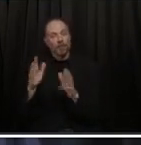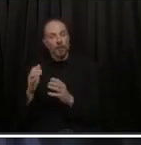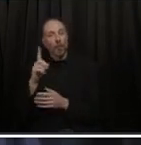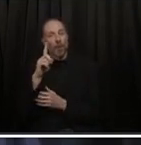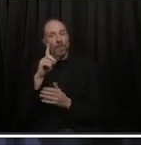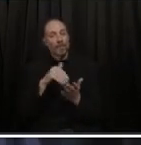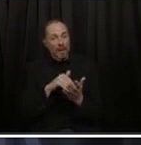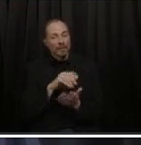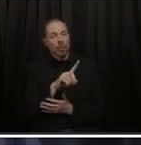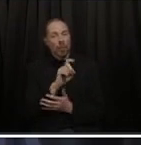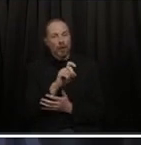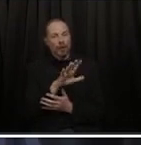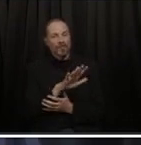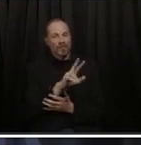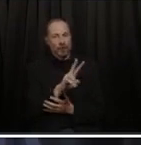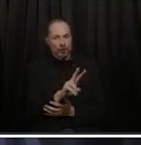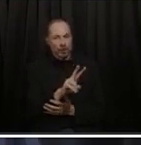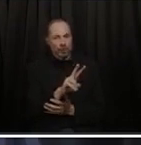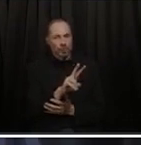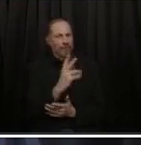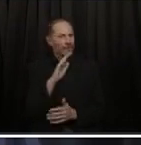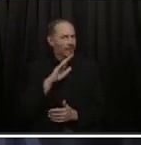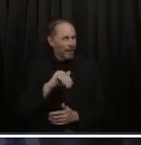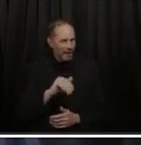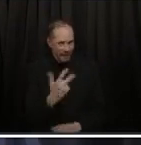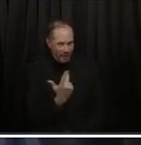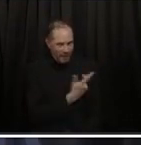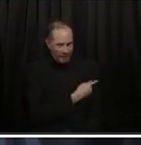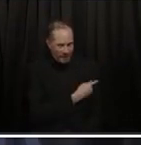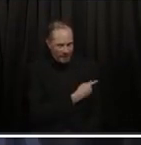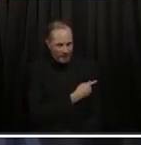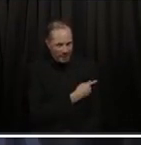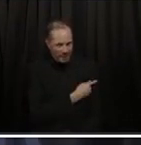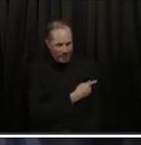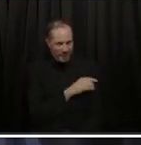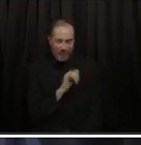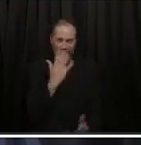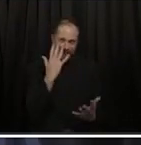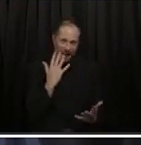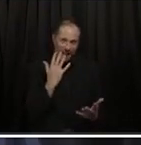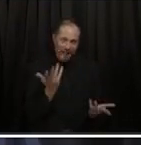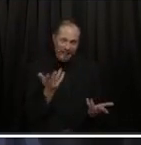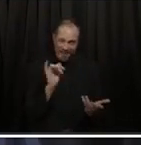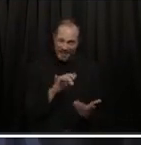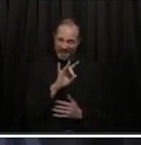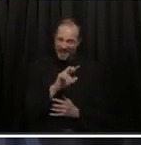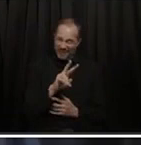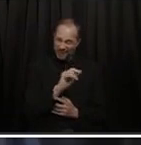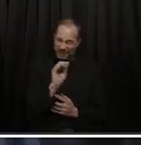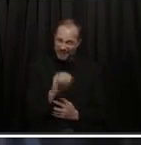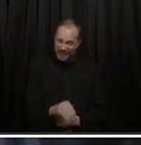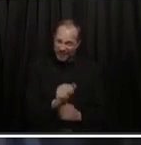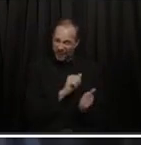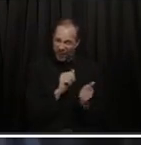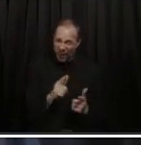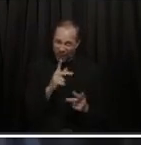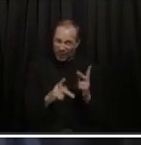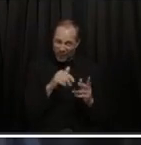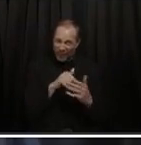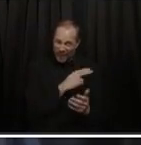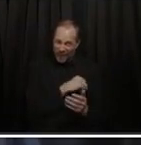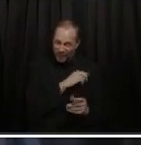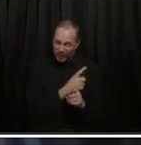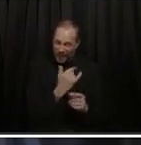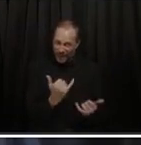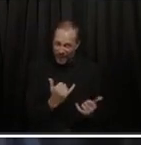1,152 are unvaccinated, which is sad. That's 82% of the hospitalizations are unvaccinated. We've